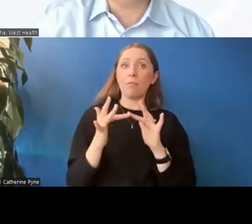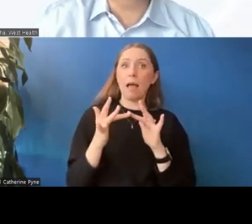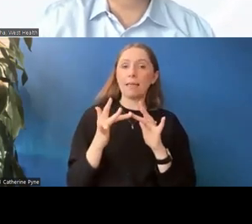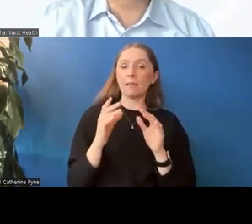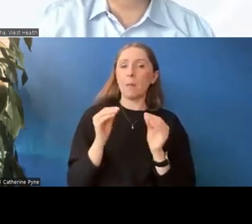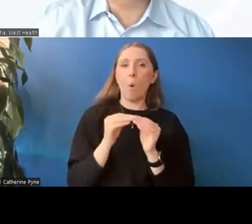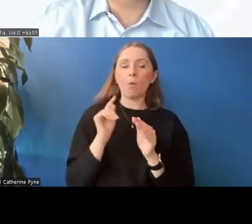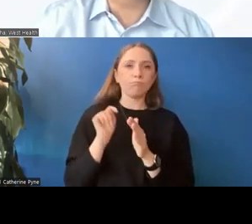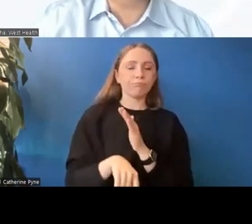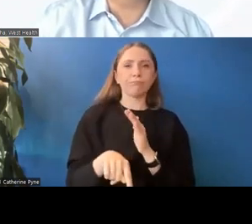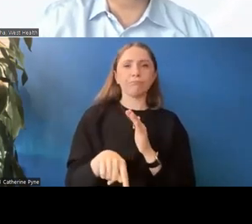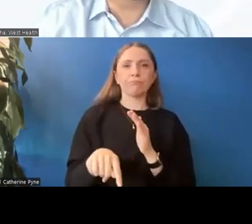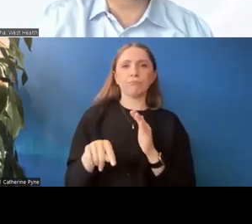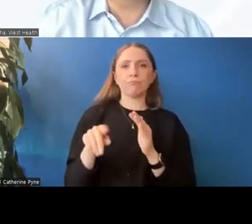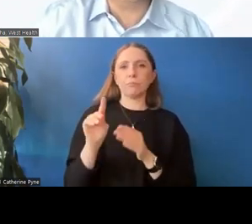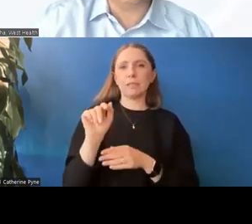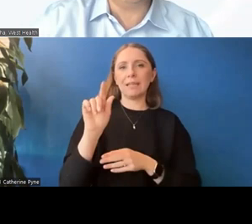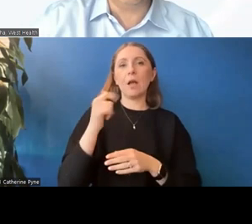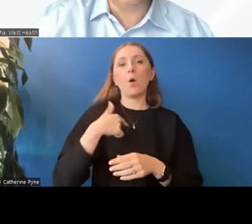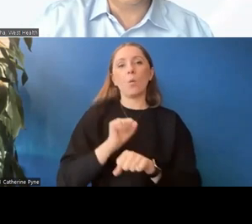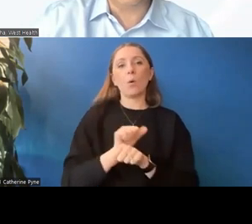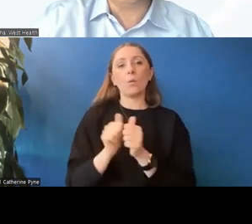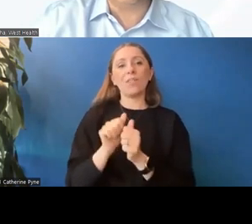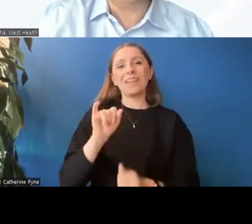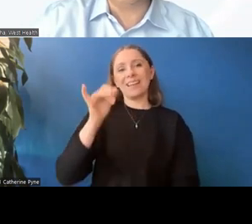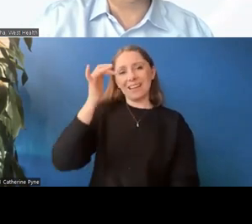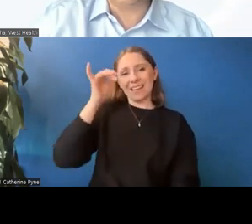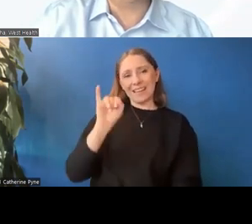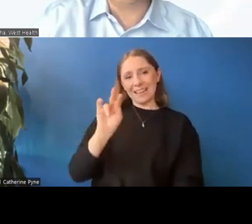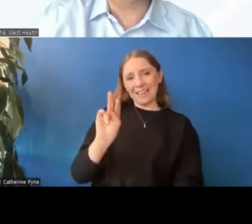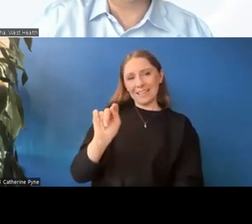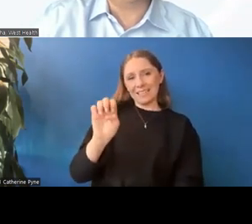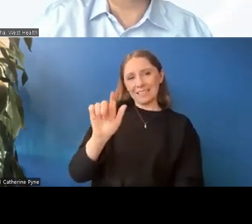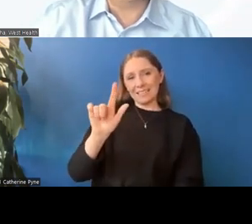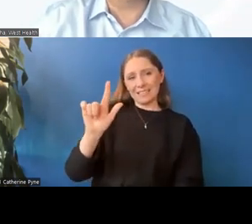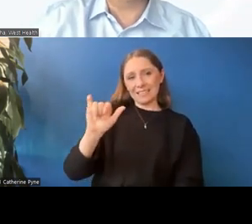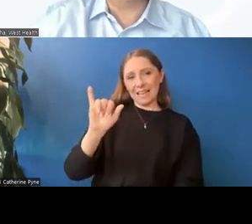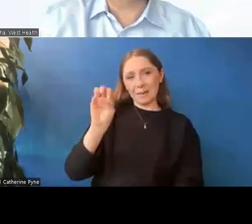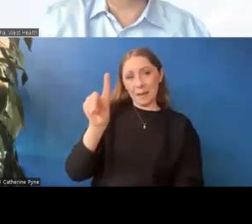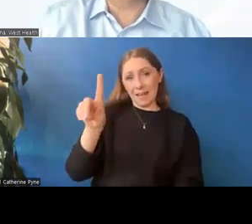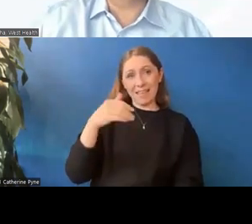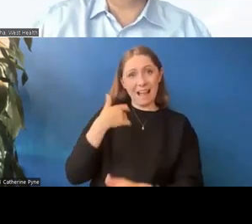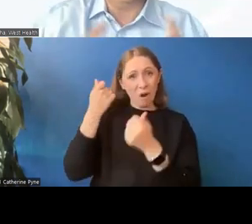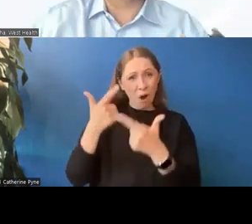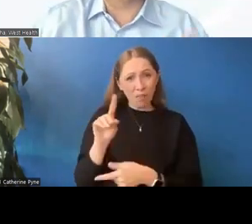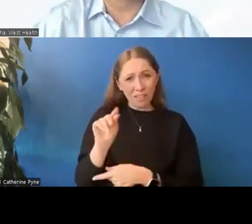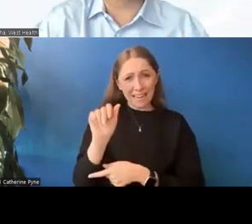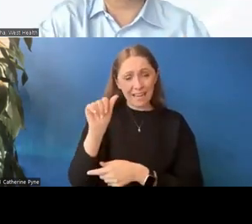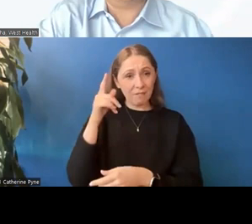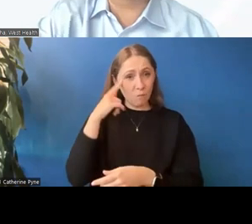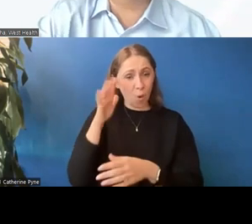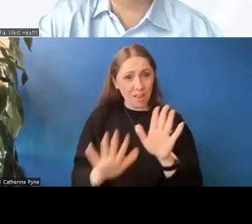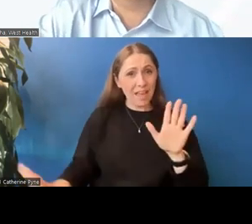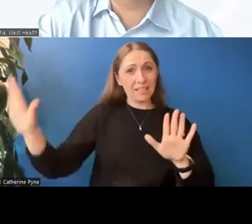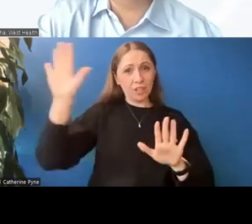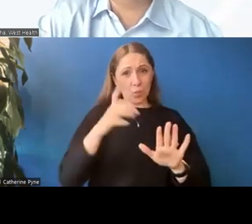today. We are working with a company called IntelliMed that has all payers claims data for the nation. We had